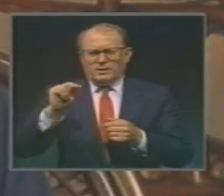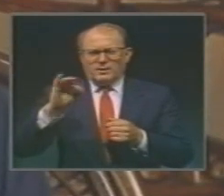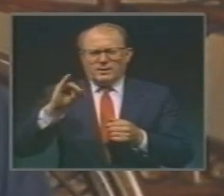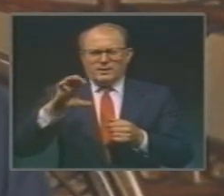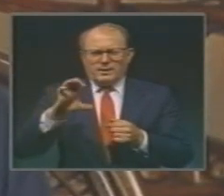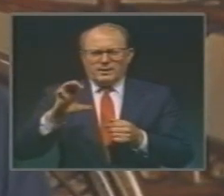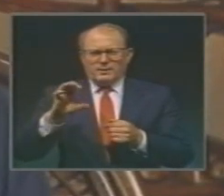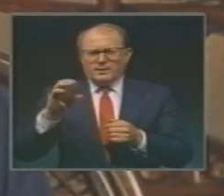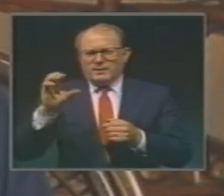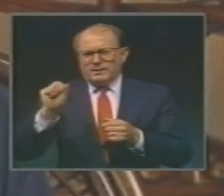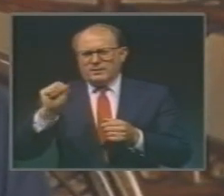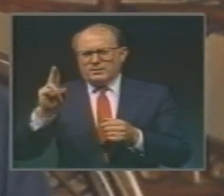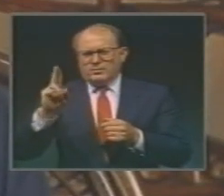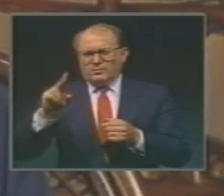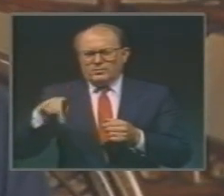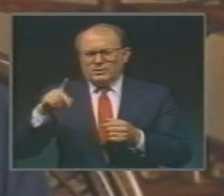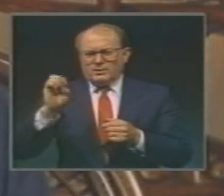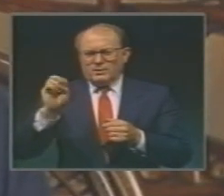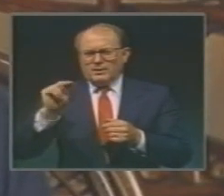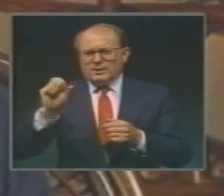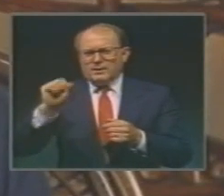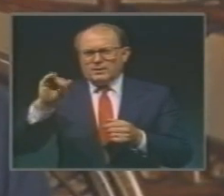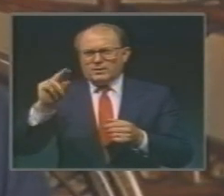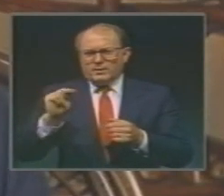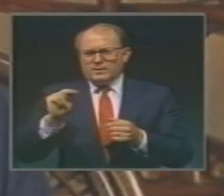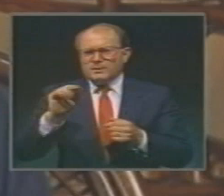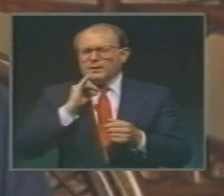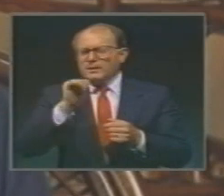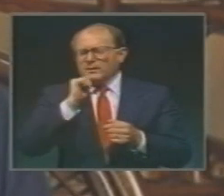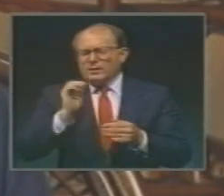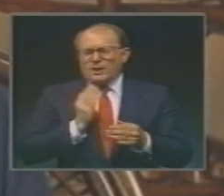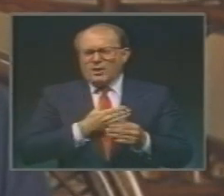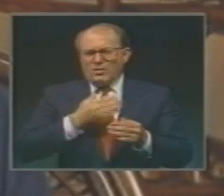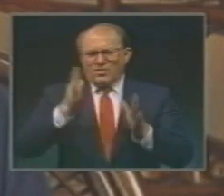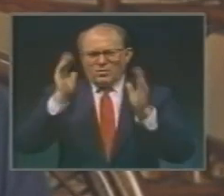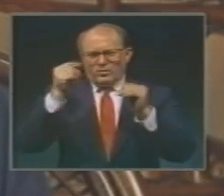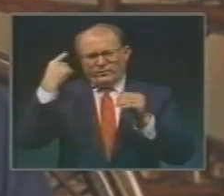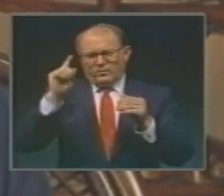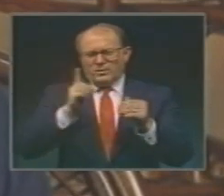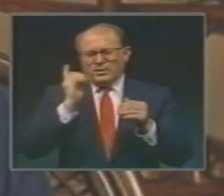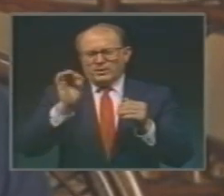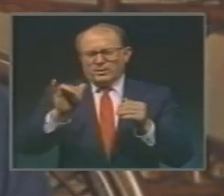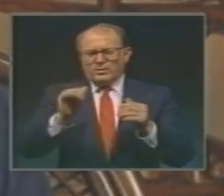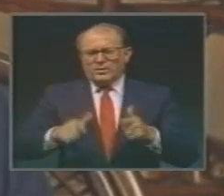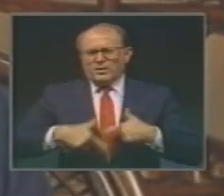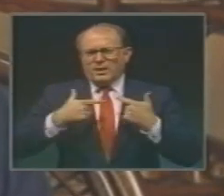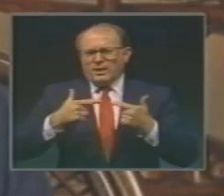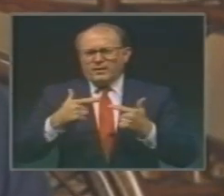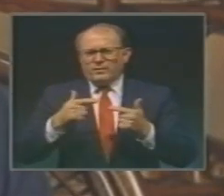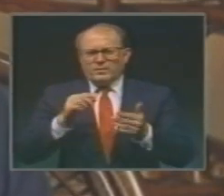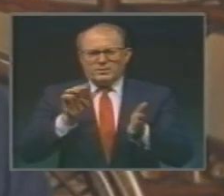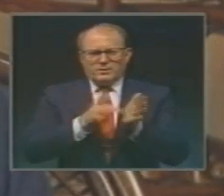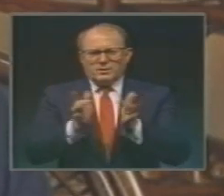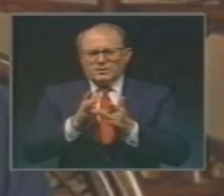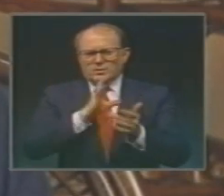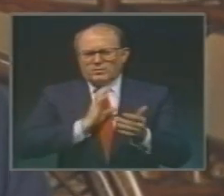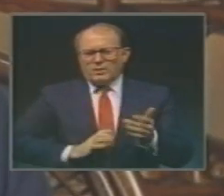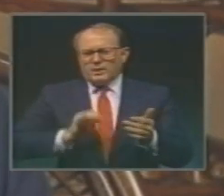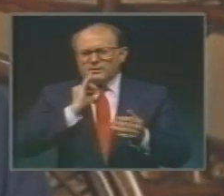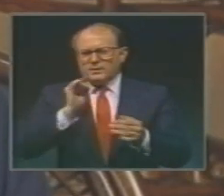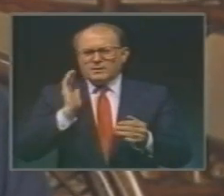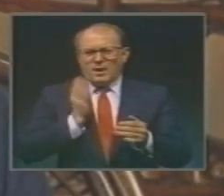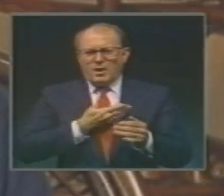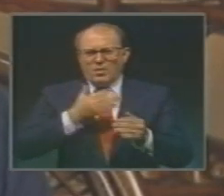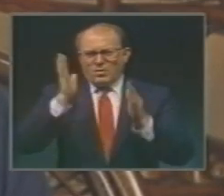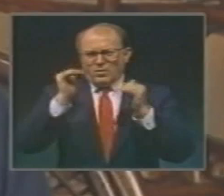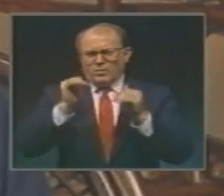nor is reincarnation our hope. Jesus Christ is our hope. If you're not a Christian, I hope you'll